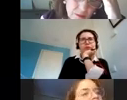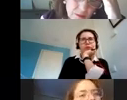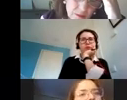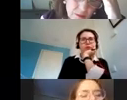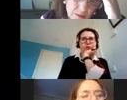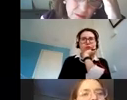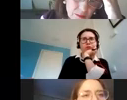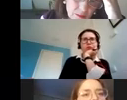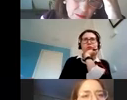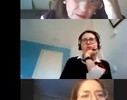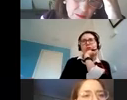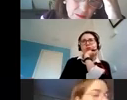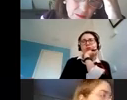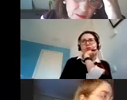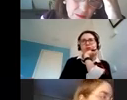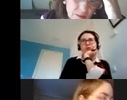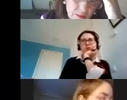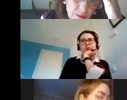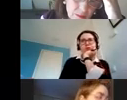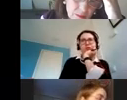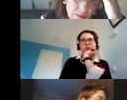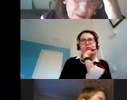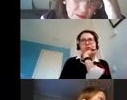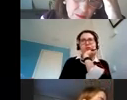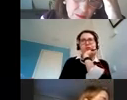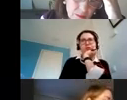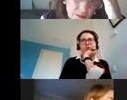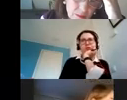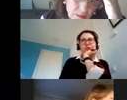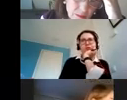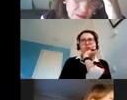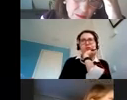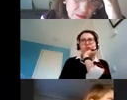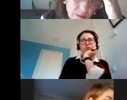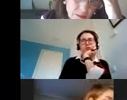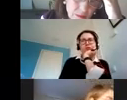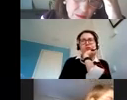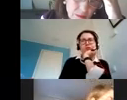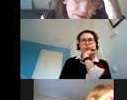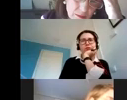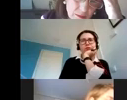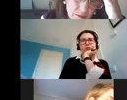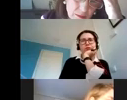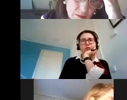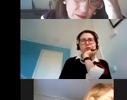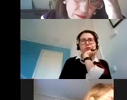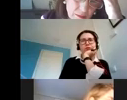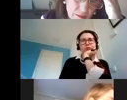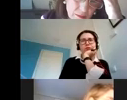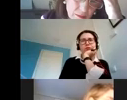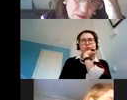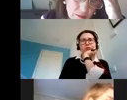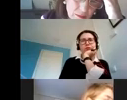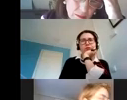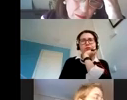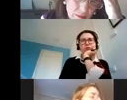lot of obviously health problem, physical injuries, skin problems, etc. You can find this survey, this